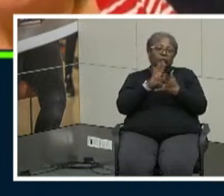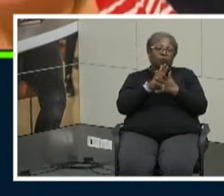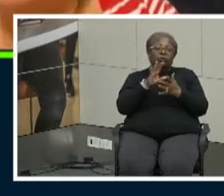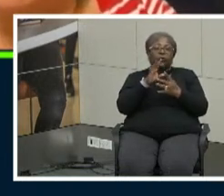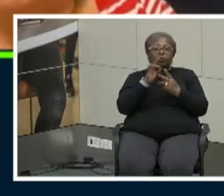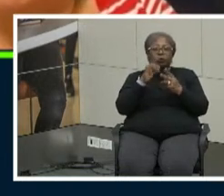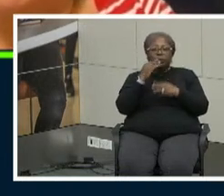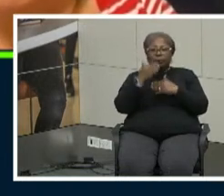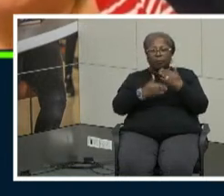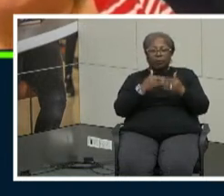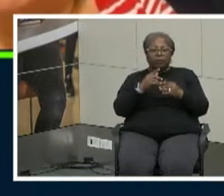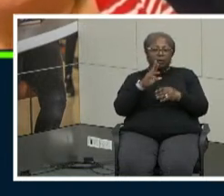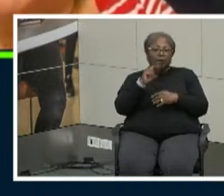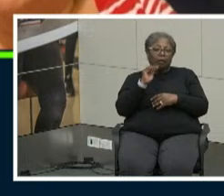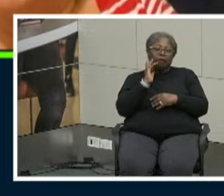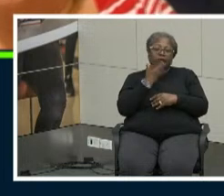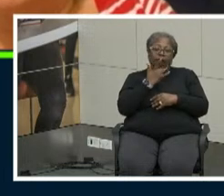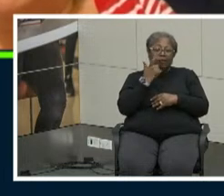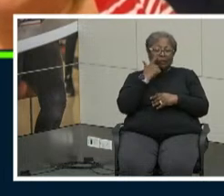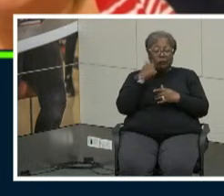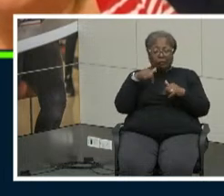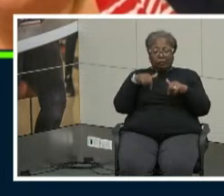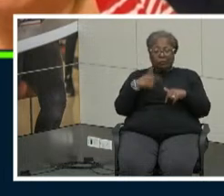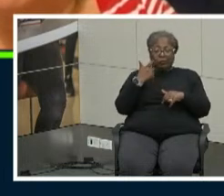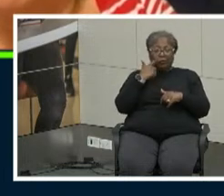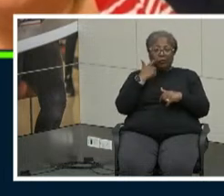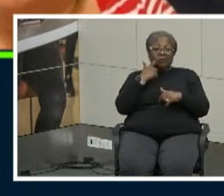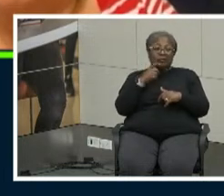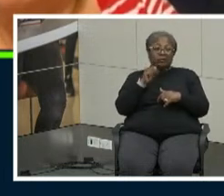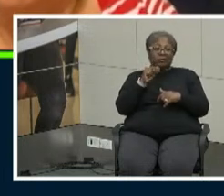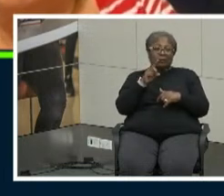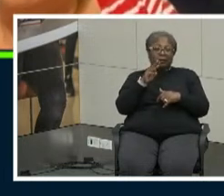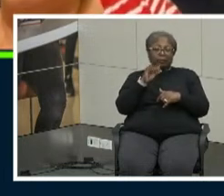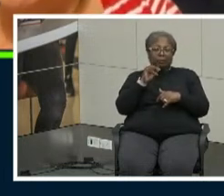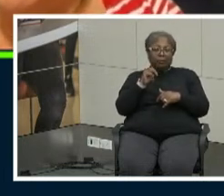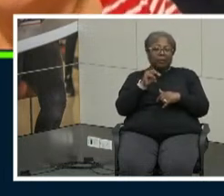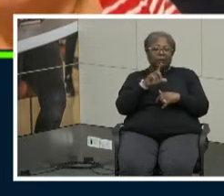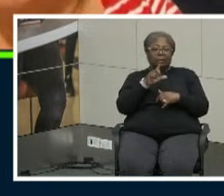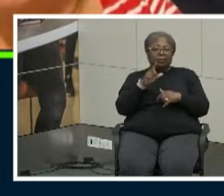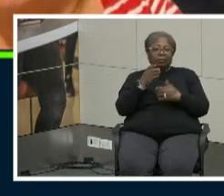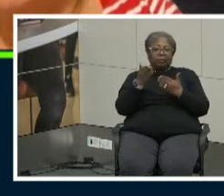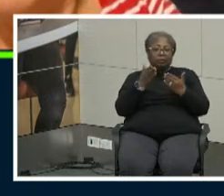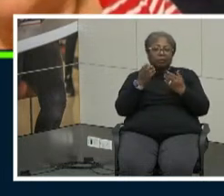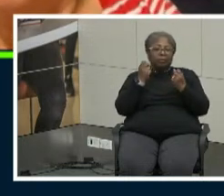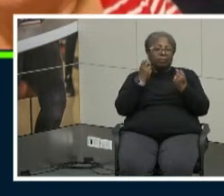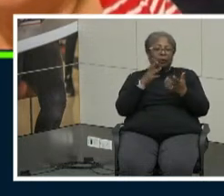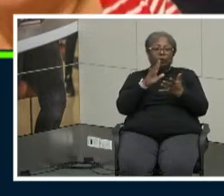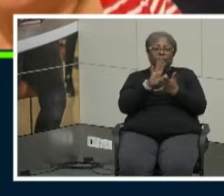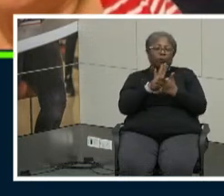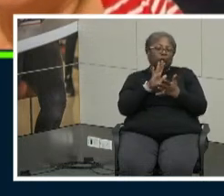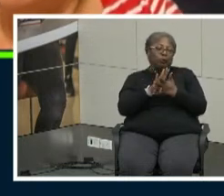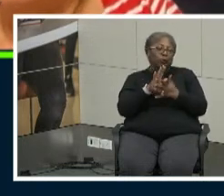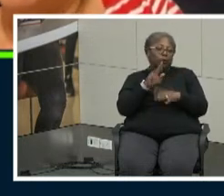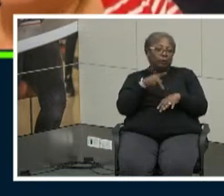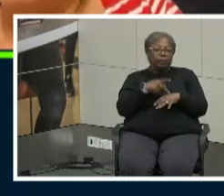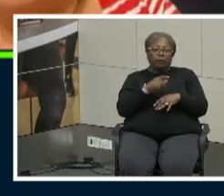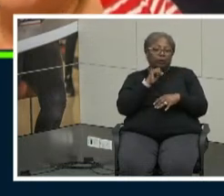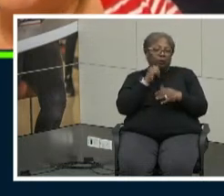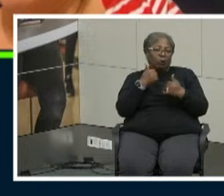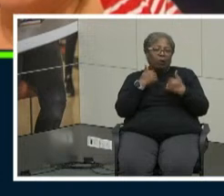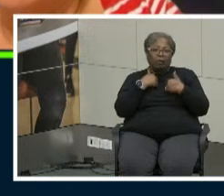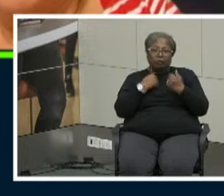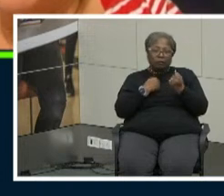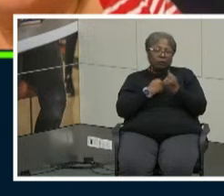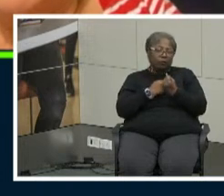process unfortunately with this recent administration's dissolution of the library Services Department many campuses and principles are left without direct